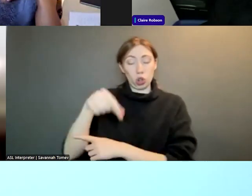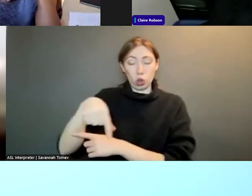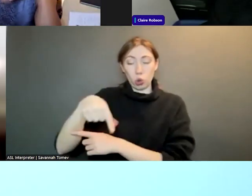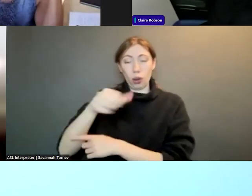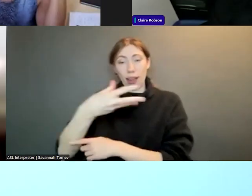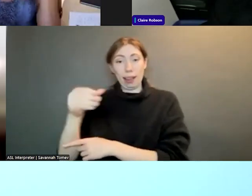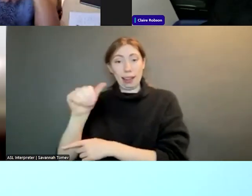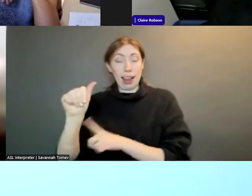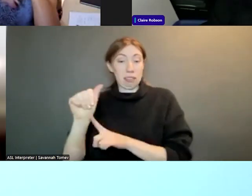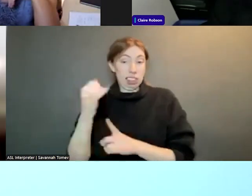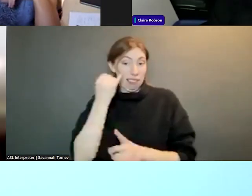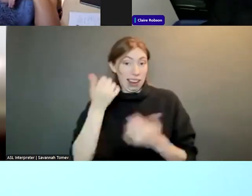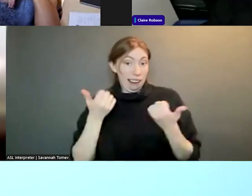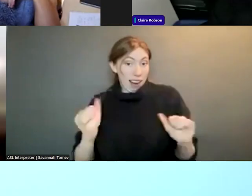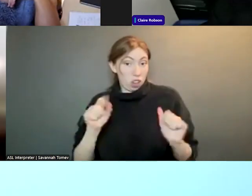people.